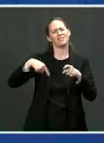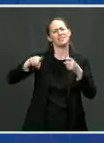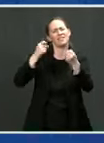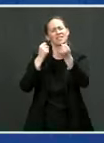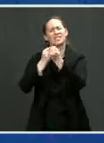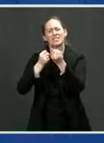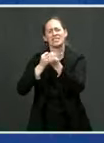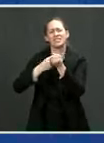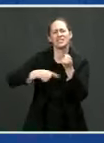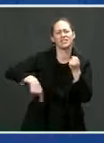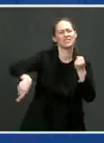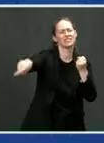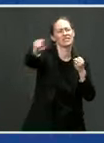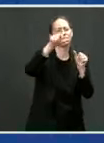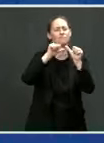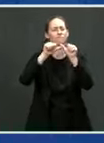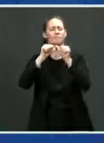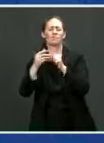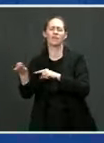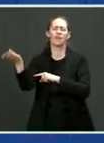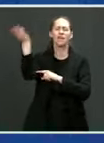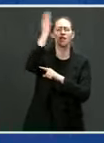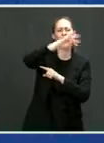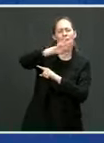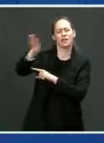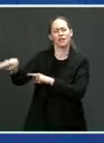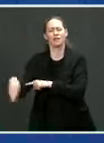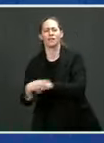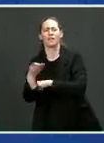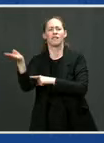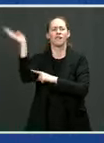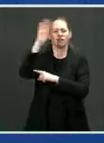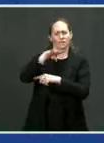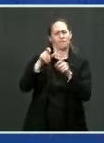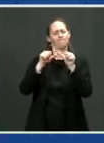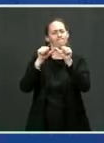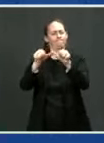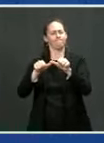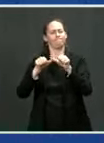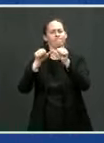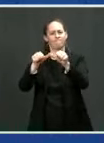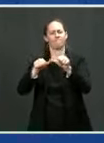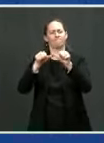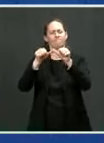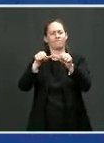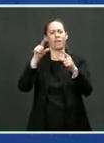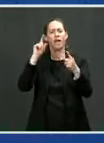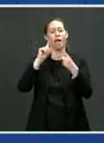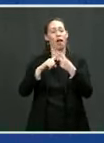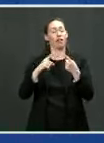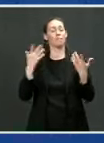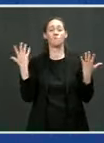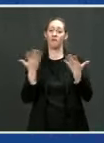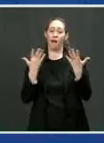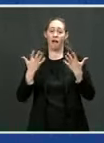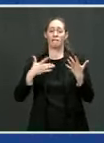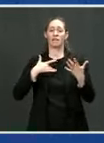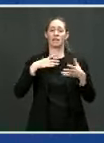long until the shadows lengthen and the evening